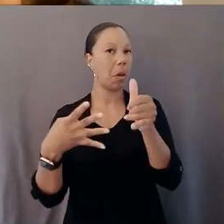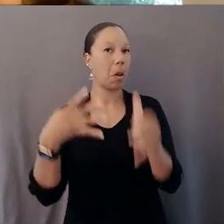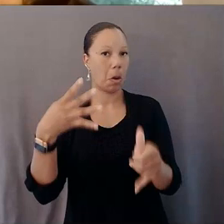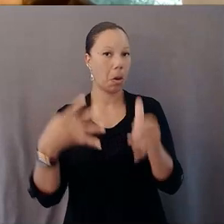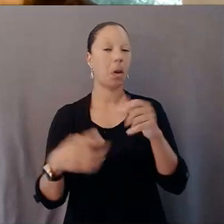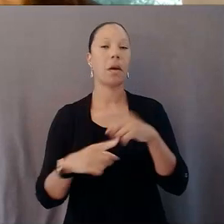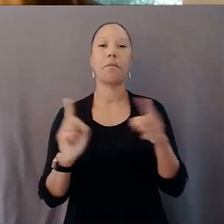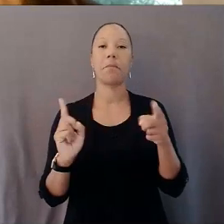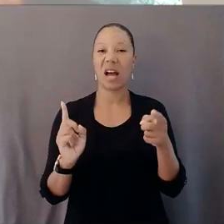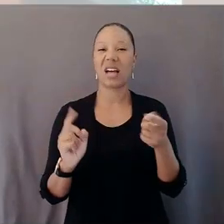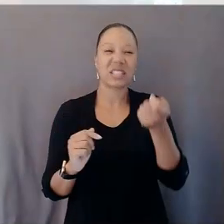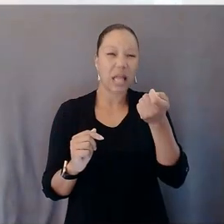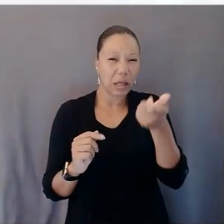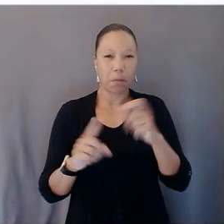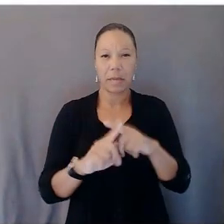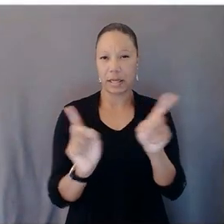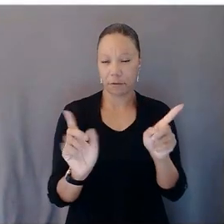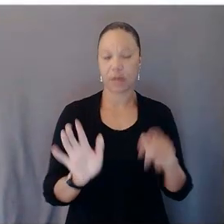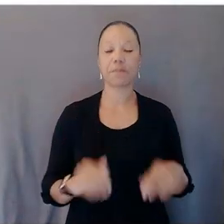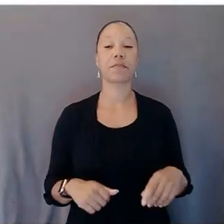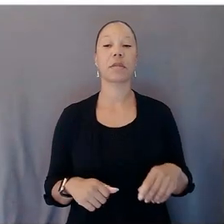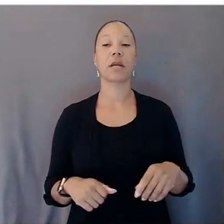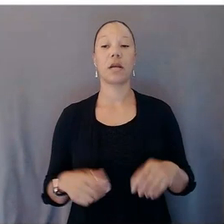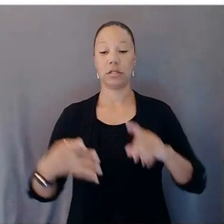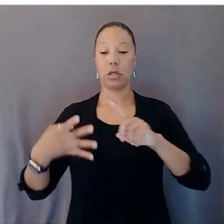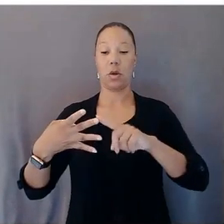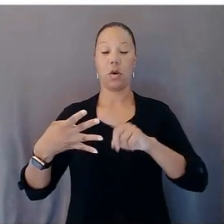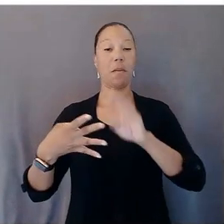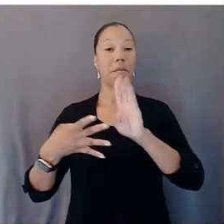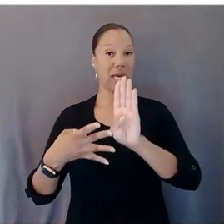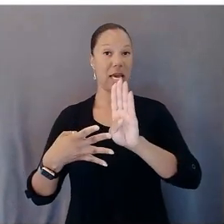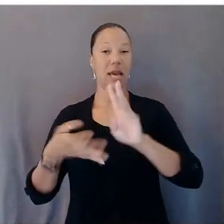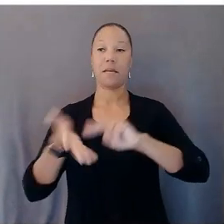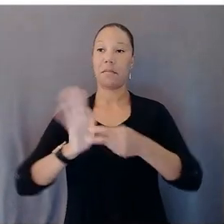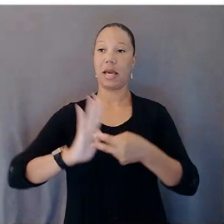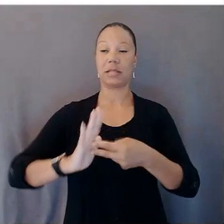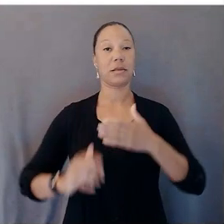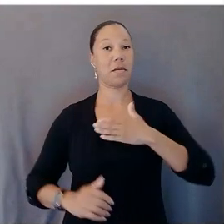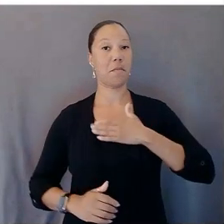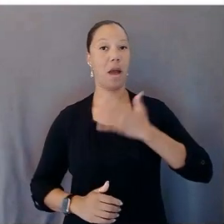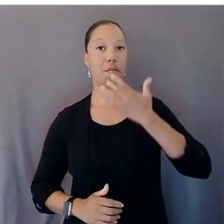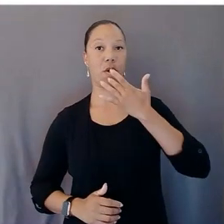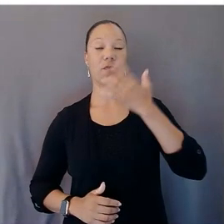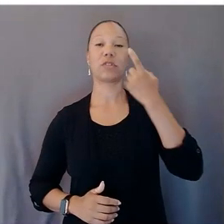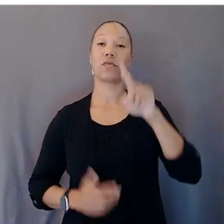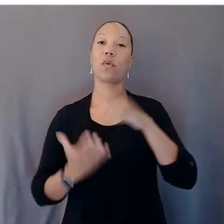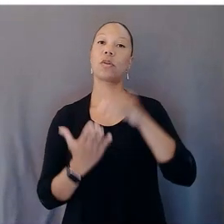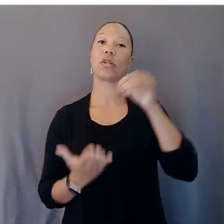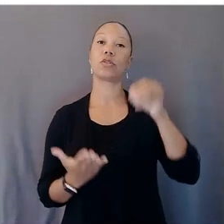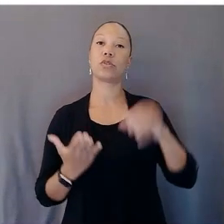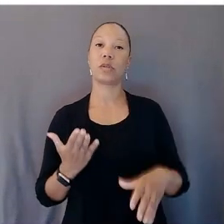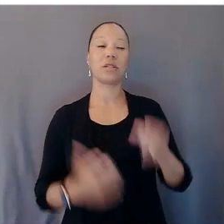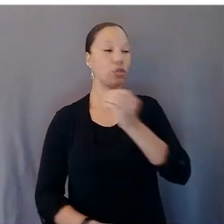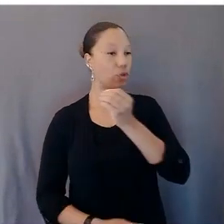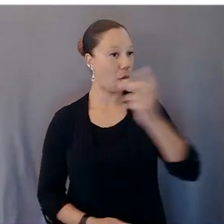little bit of nuance. So option B says, what I really prefer is to have my student completely back